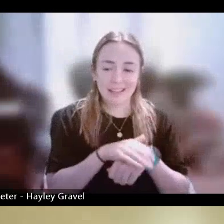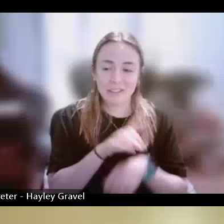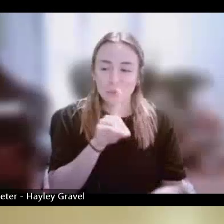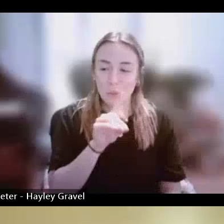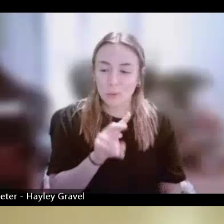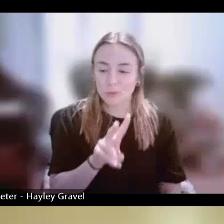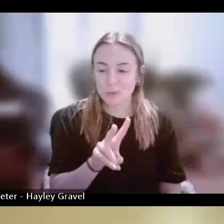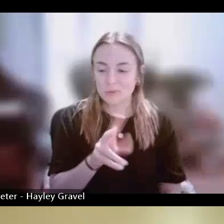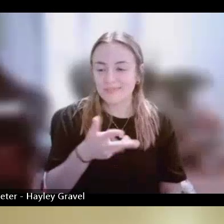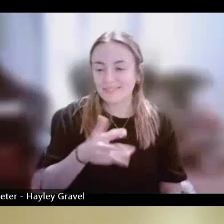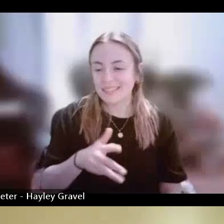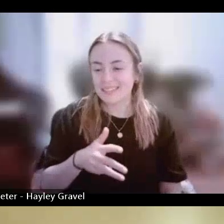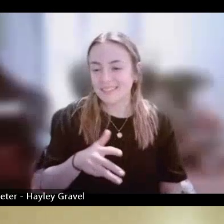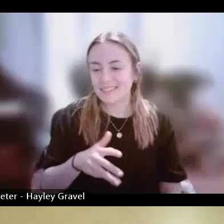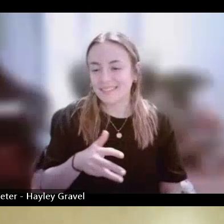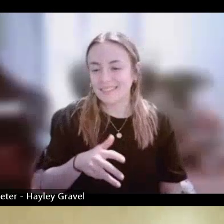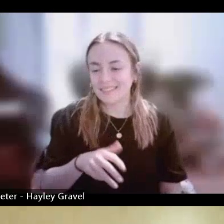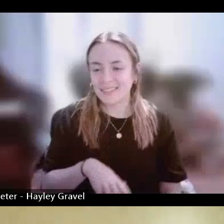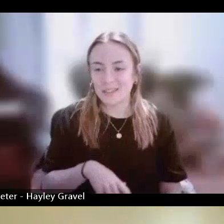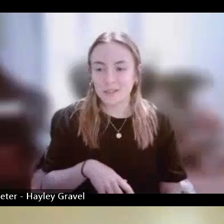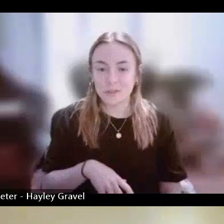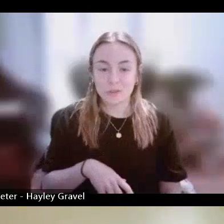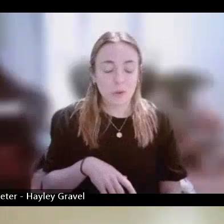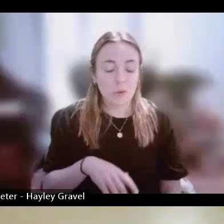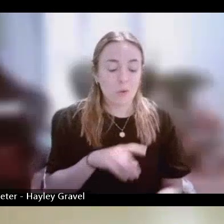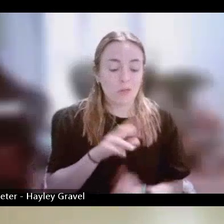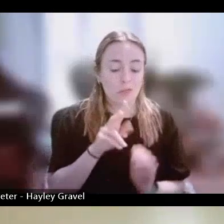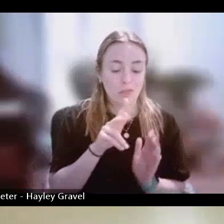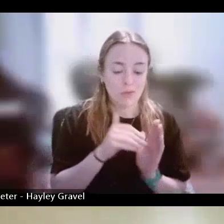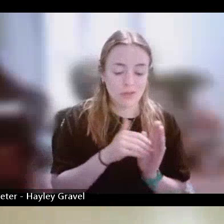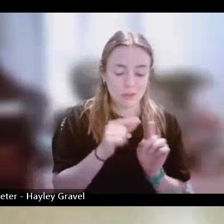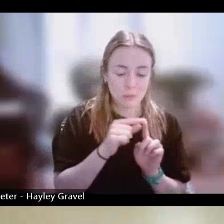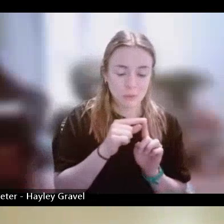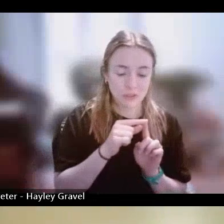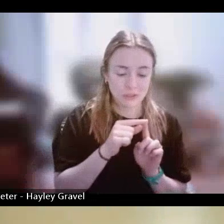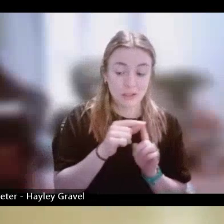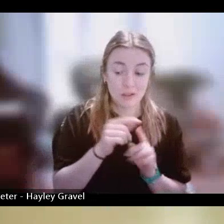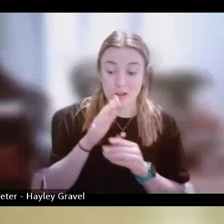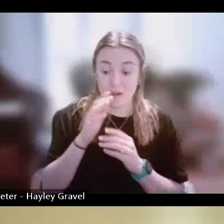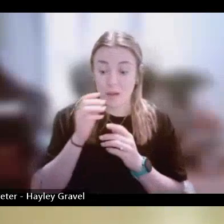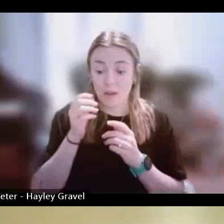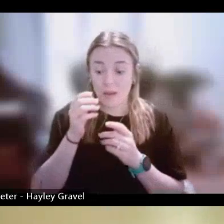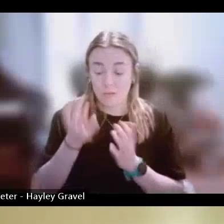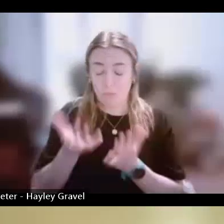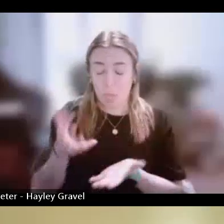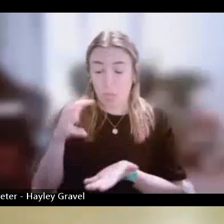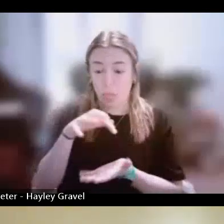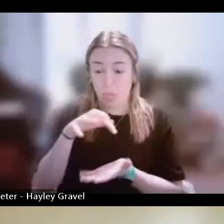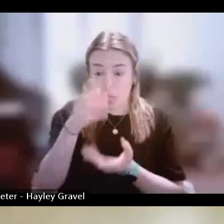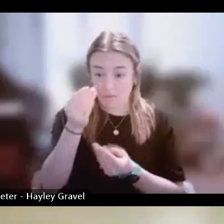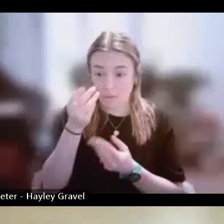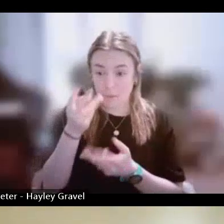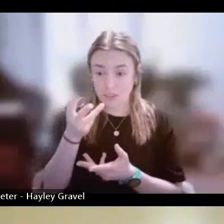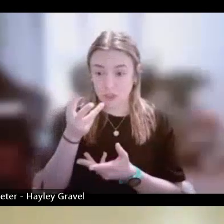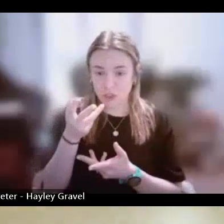taking that and synthesizing information down to what you think you're actually going to